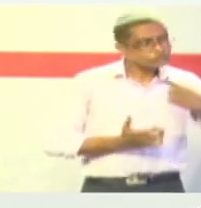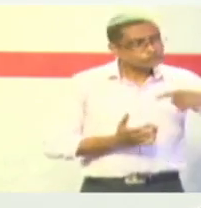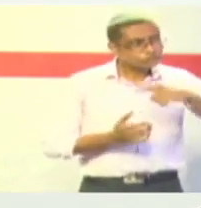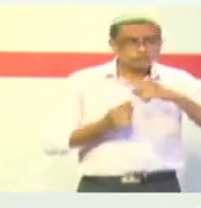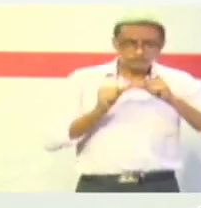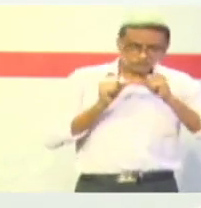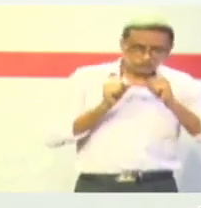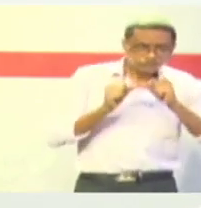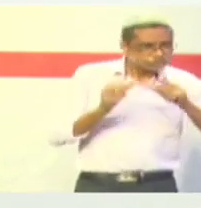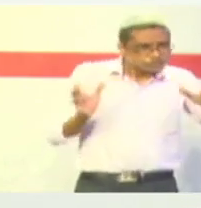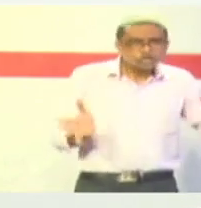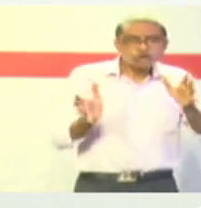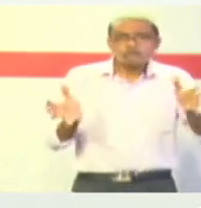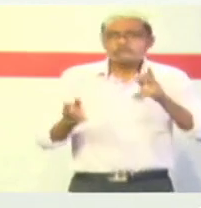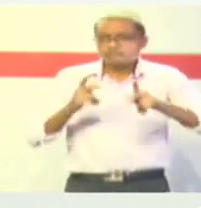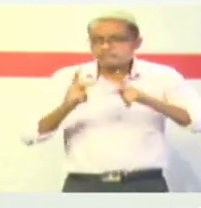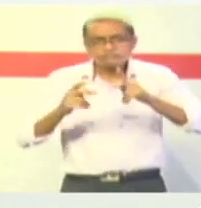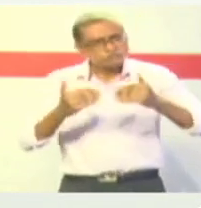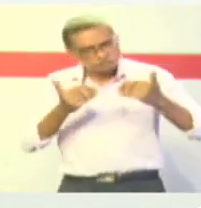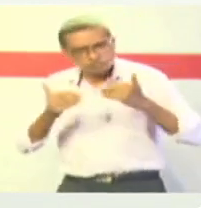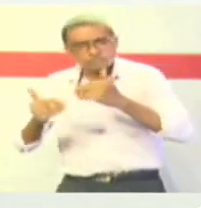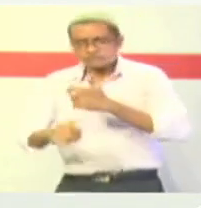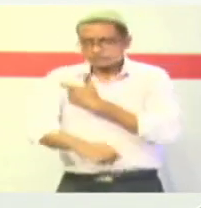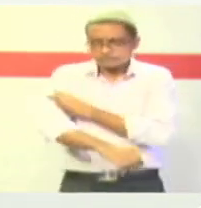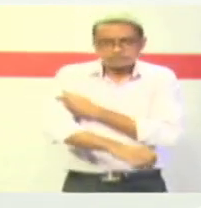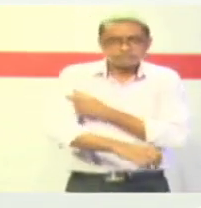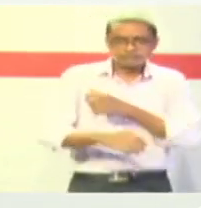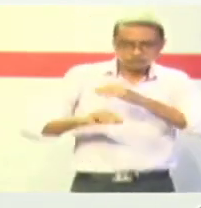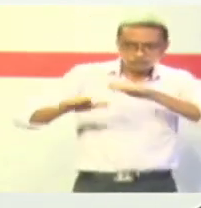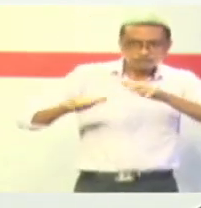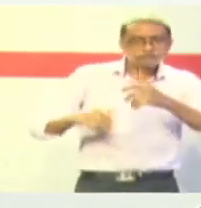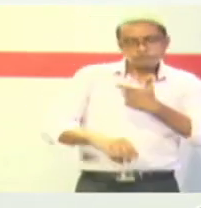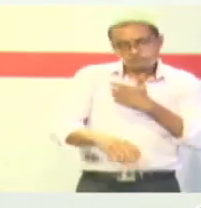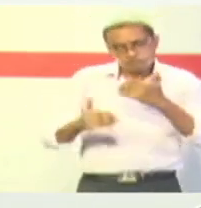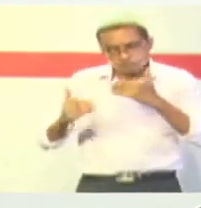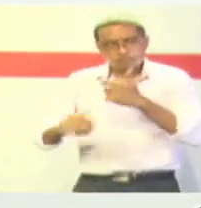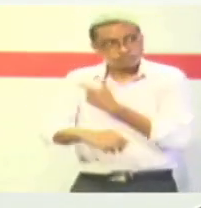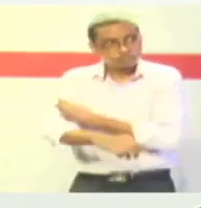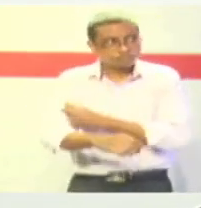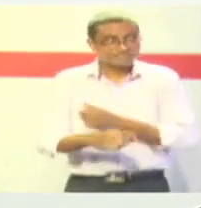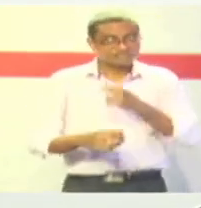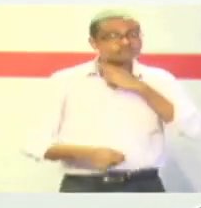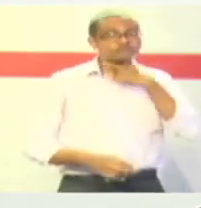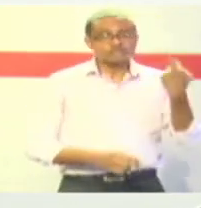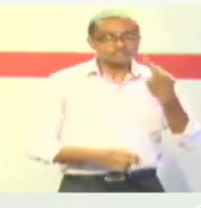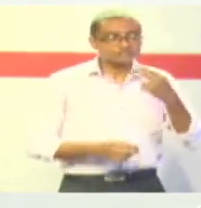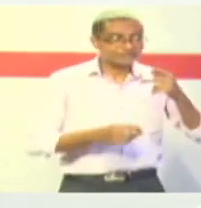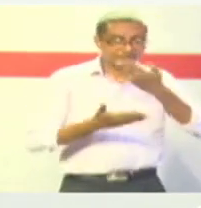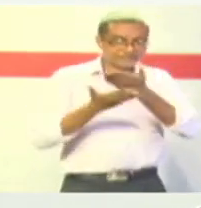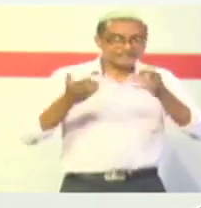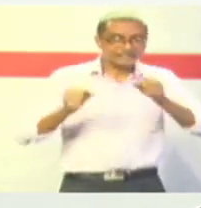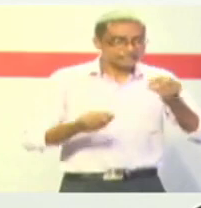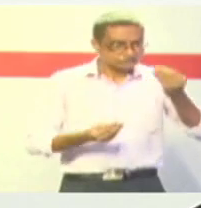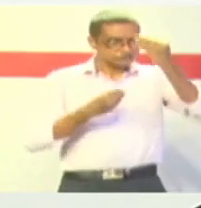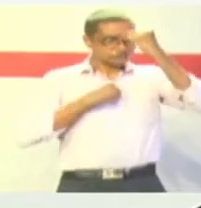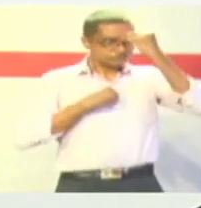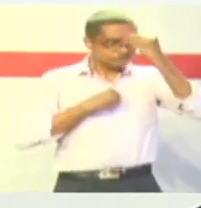we continue to advocate for vaccination for that particular group. It is a risk of infection with Delta and with other